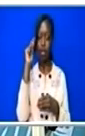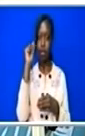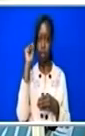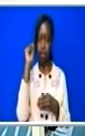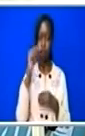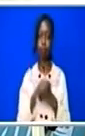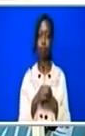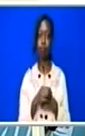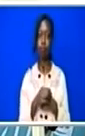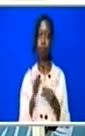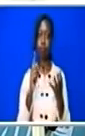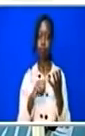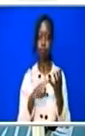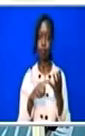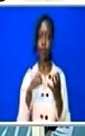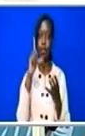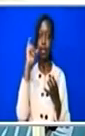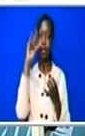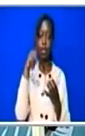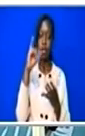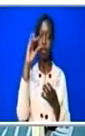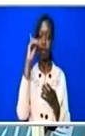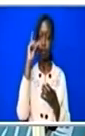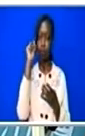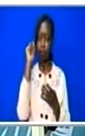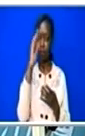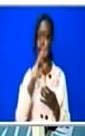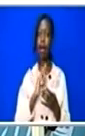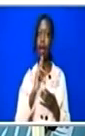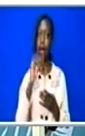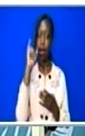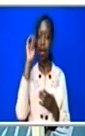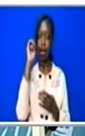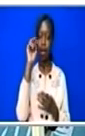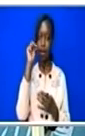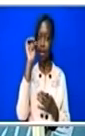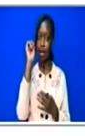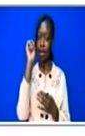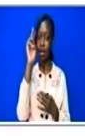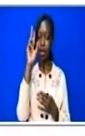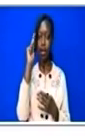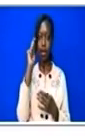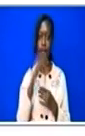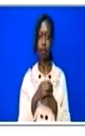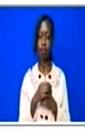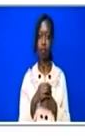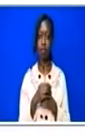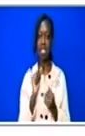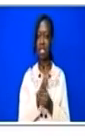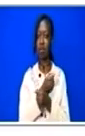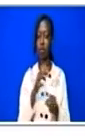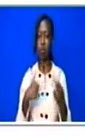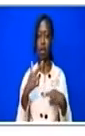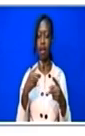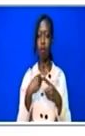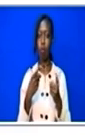inert. Lipids are inert. That means that they are not chemically reactive. Okay. Okay,